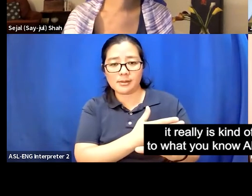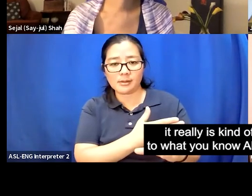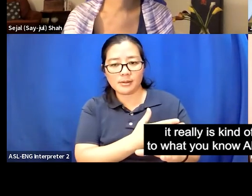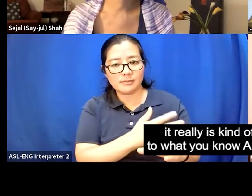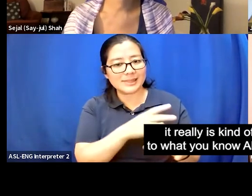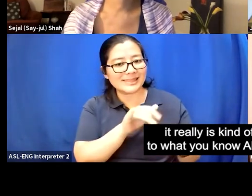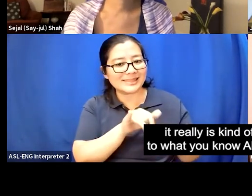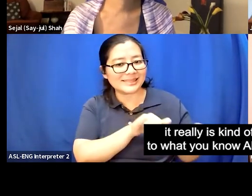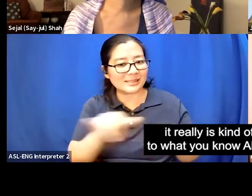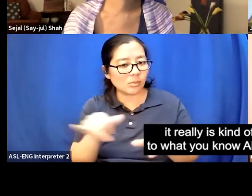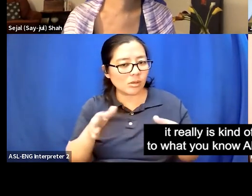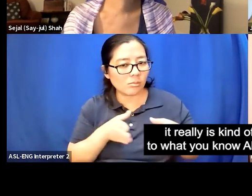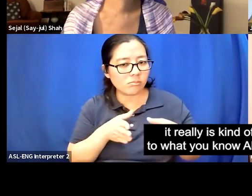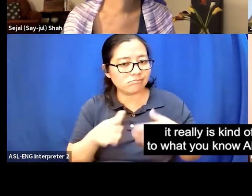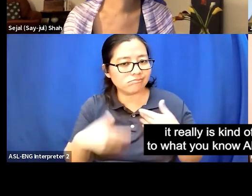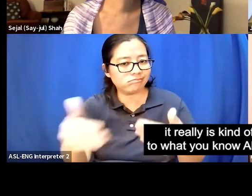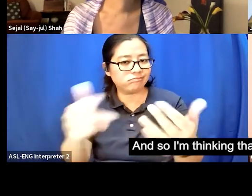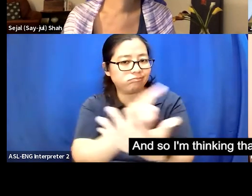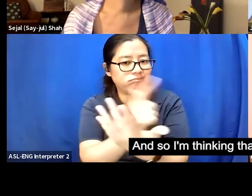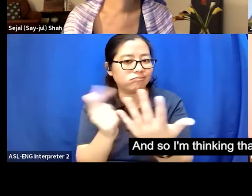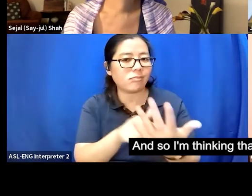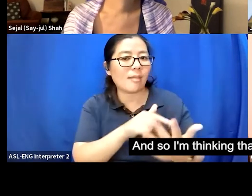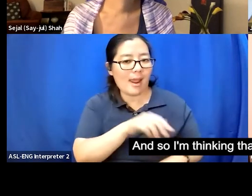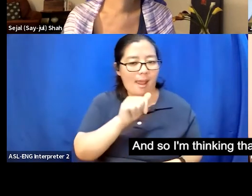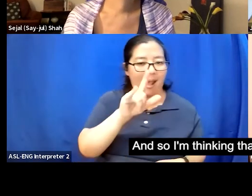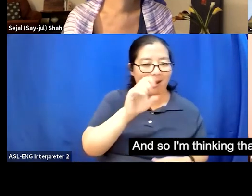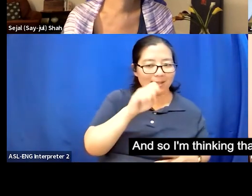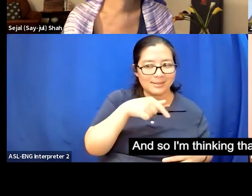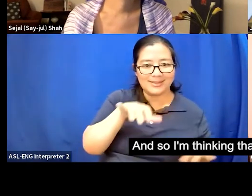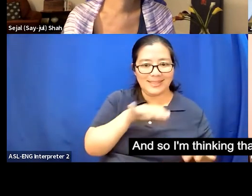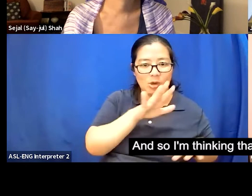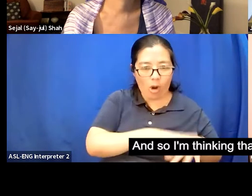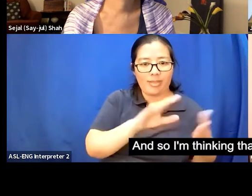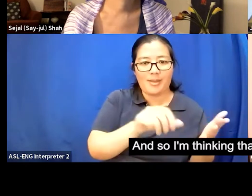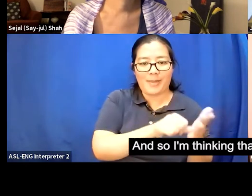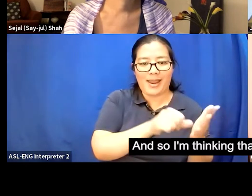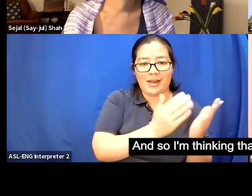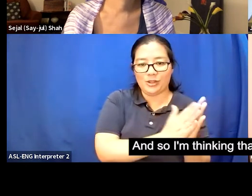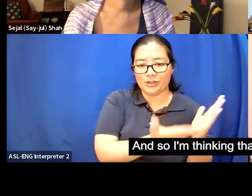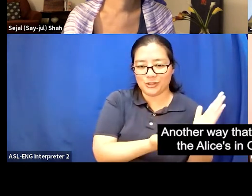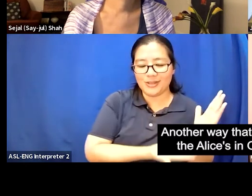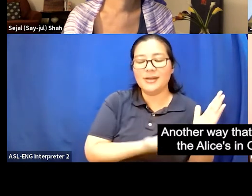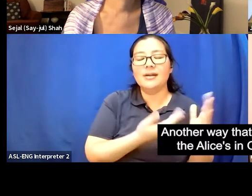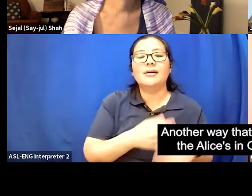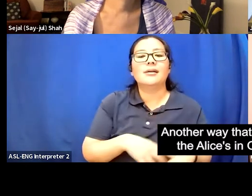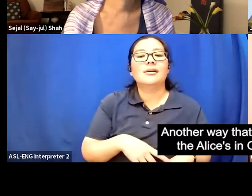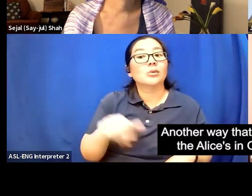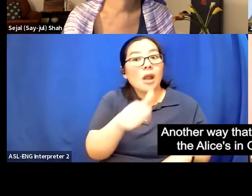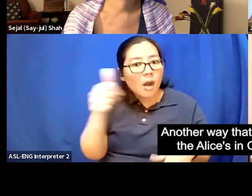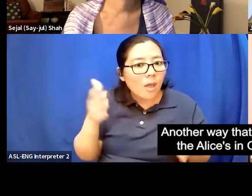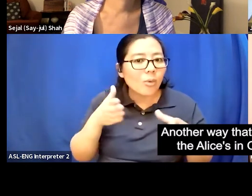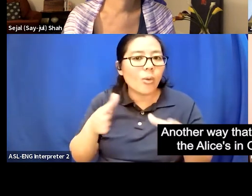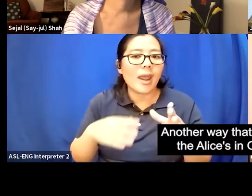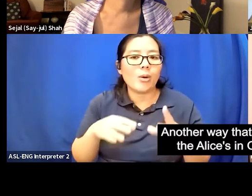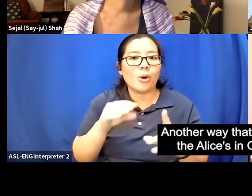similar thing to what, you know, Alice does on the page. And so I'm thinking that, like, this is one way, another way that we're exposing